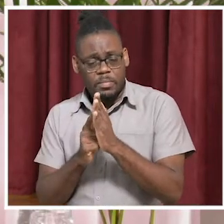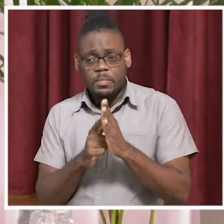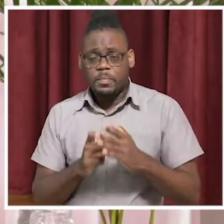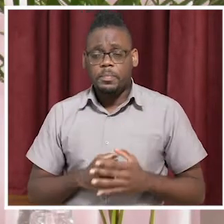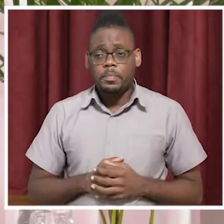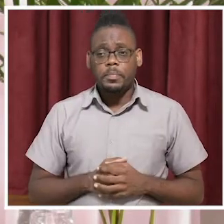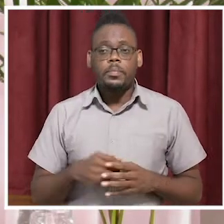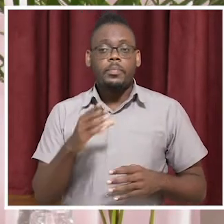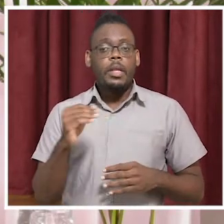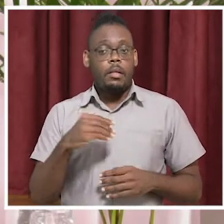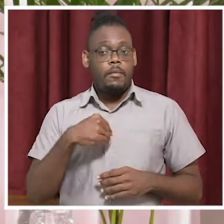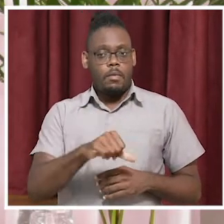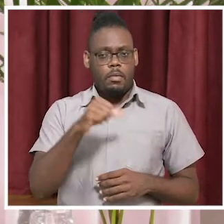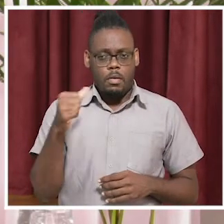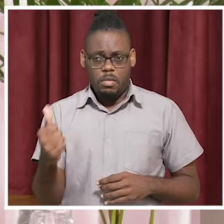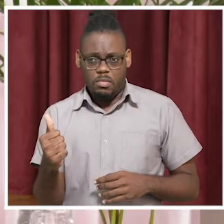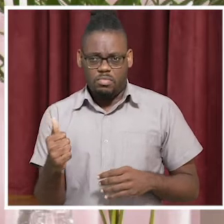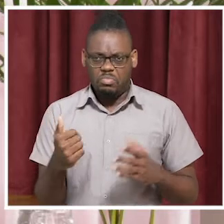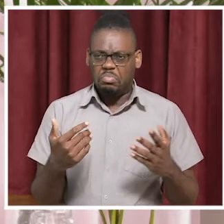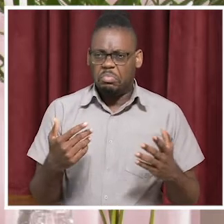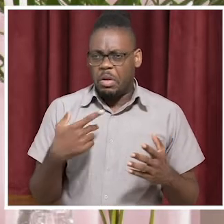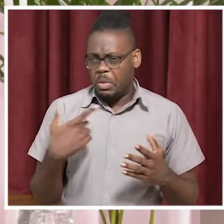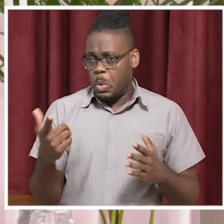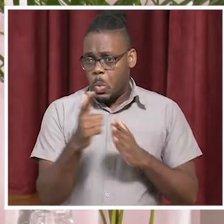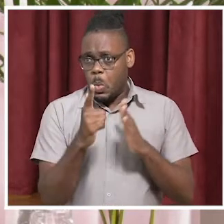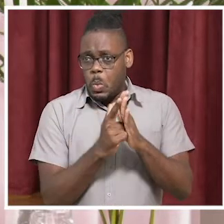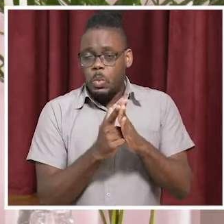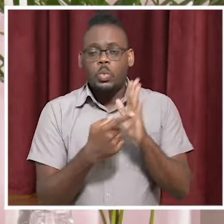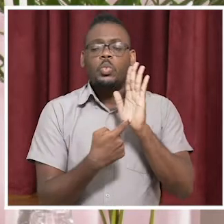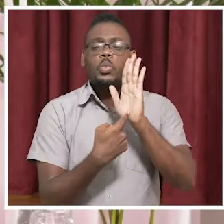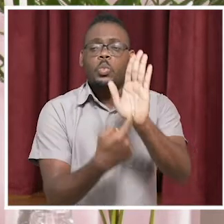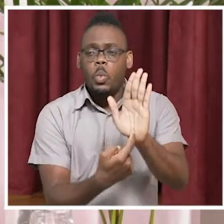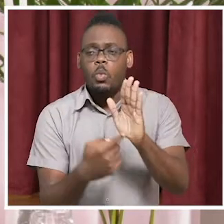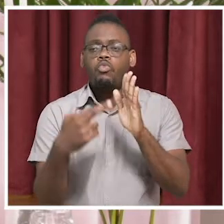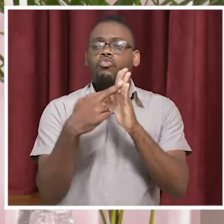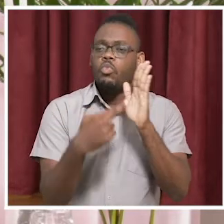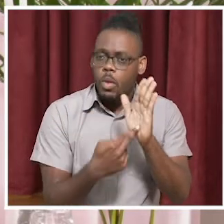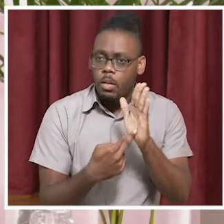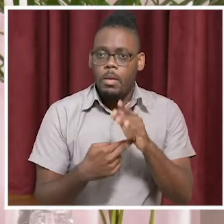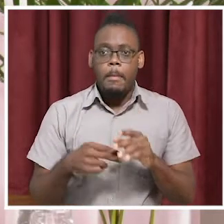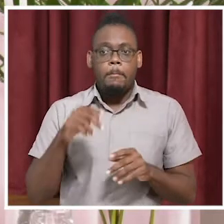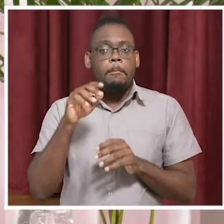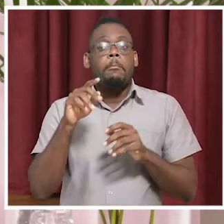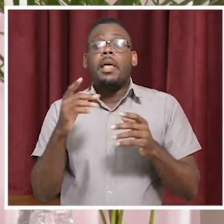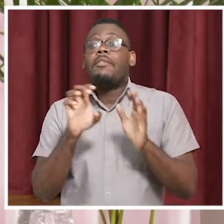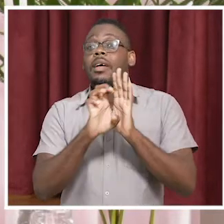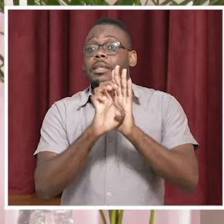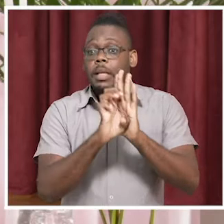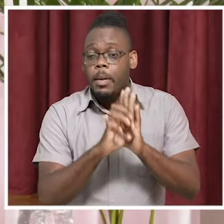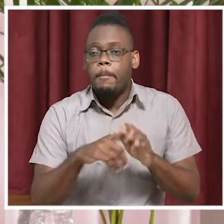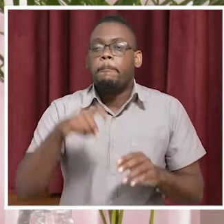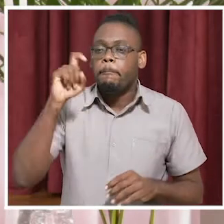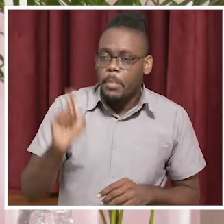for qualification is stated in the act. So persons must be age 65 or older. Right.